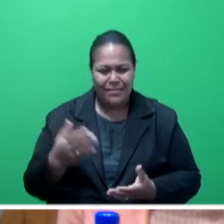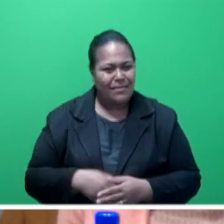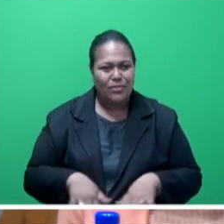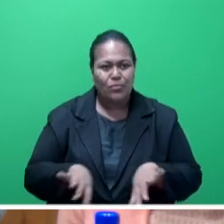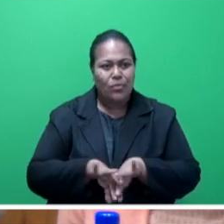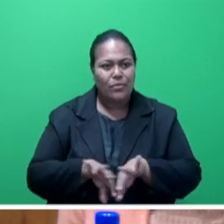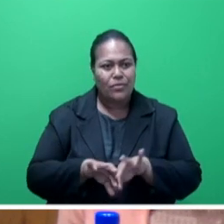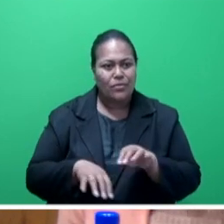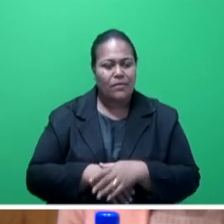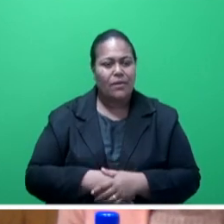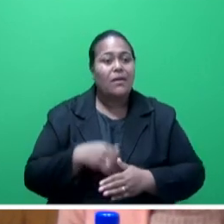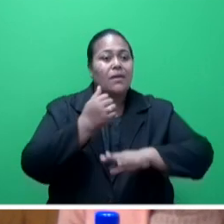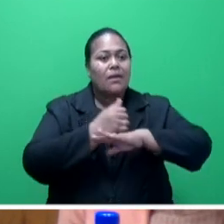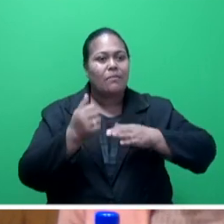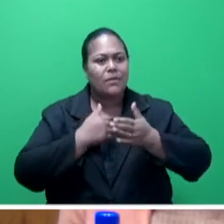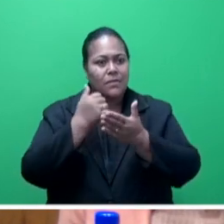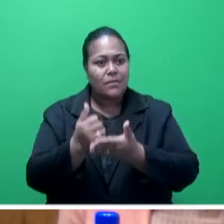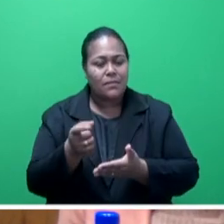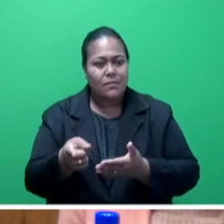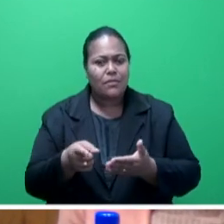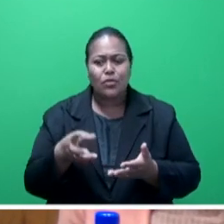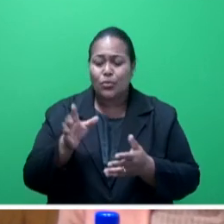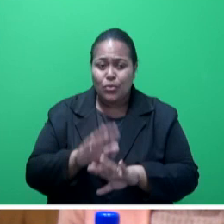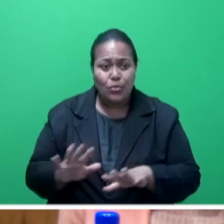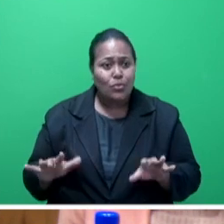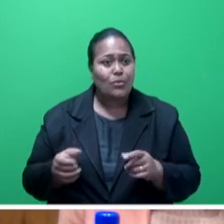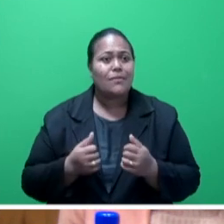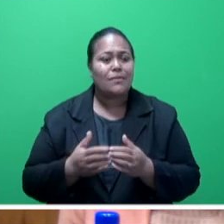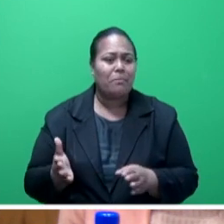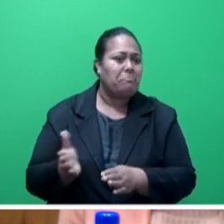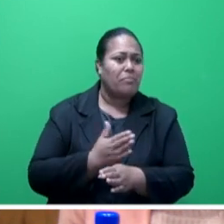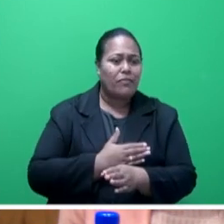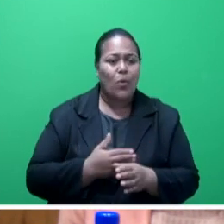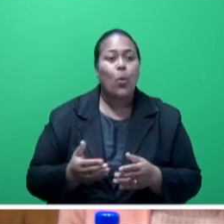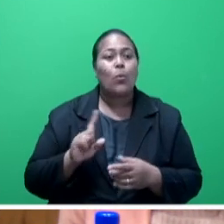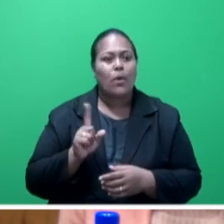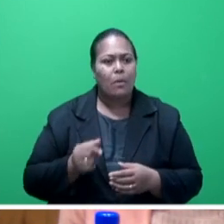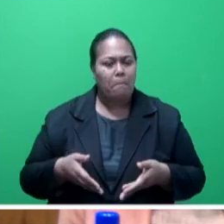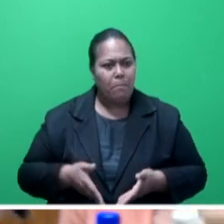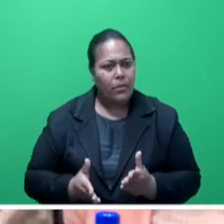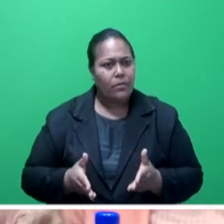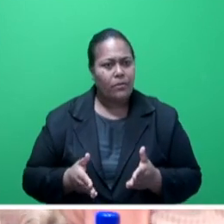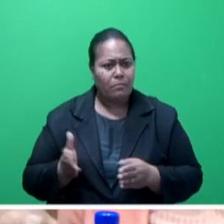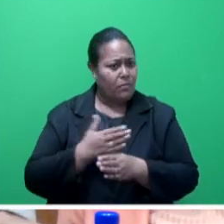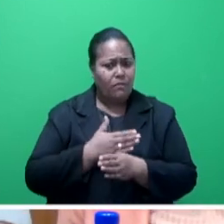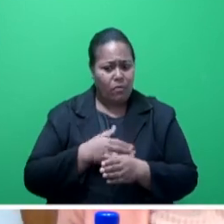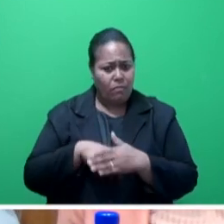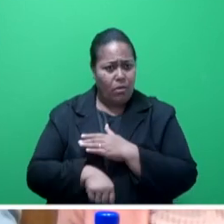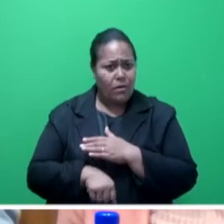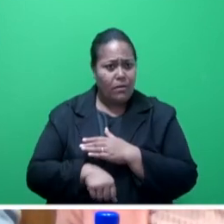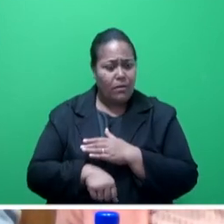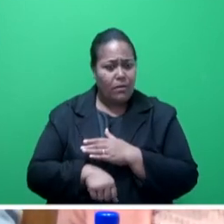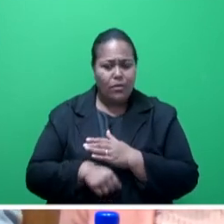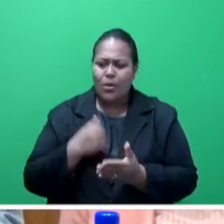rubbish. Government assistance to vulnerable children starts before birth. It starts before birth. Assistance is given to